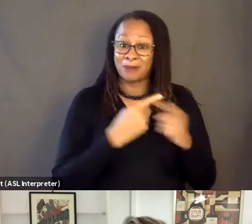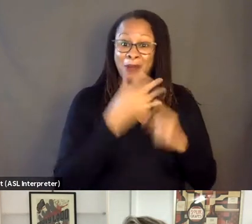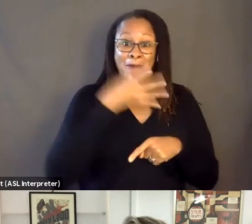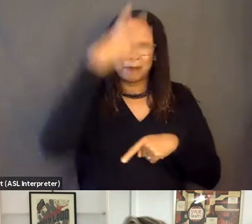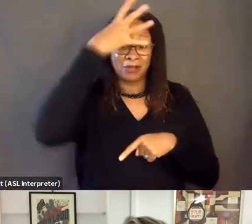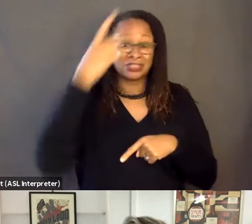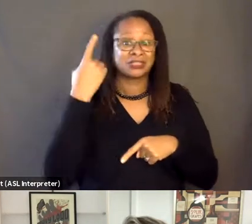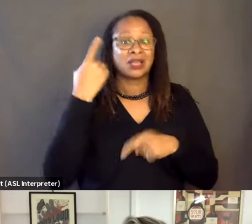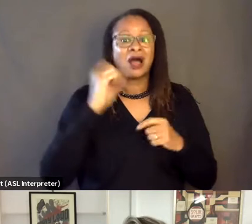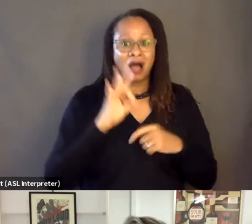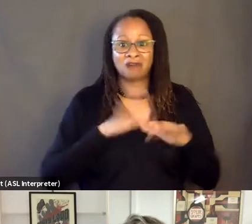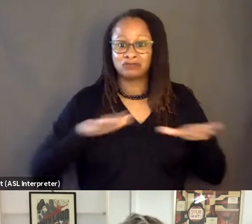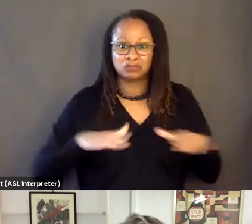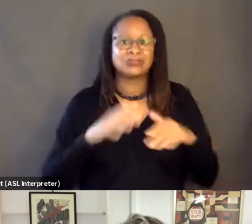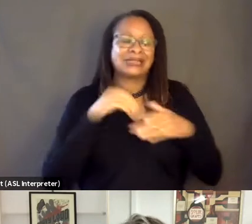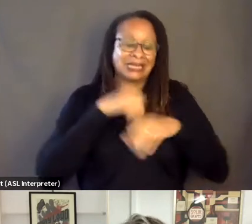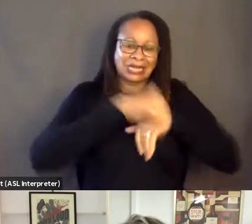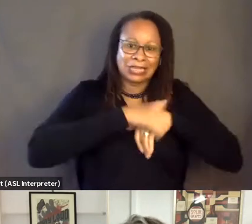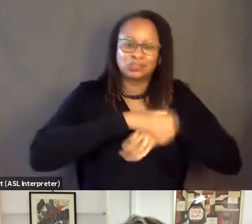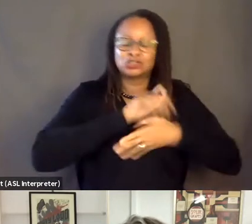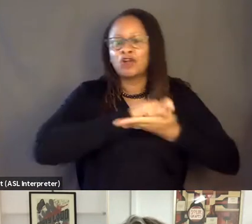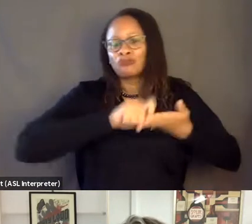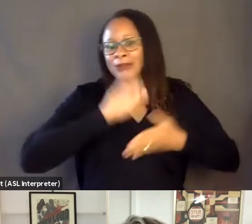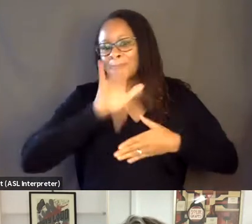in English were written either by